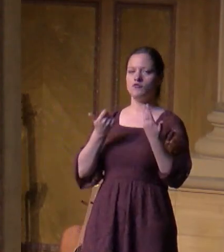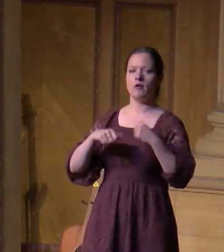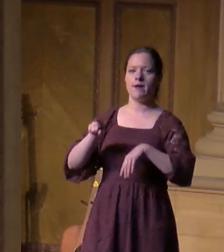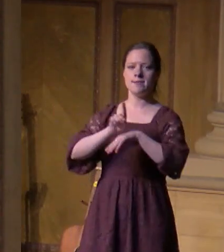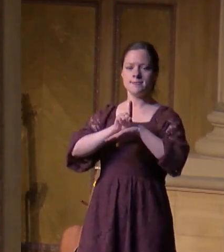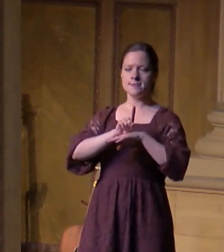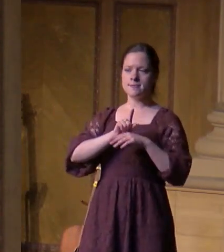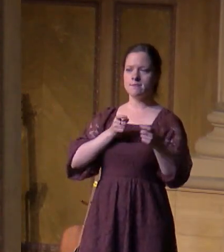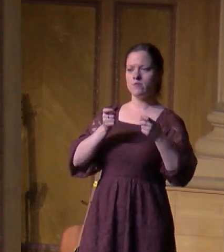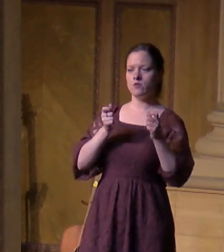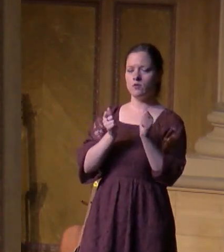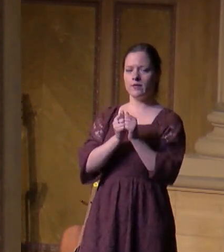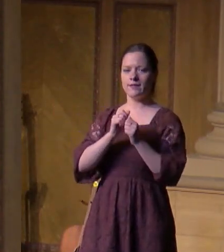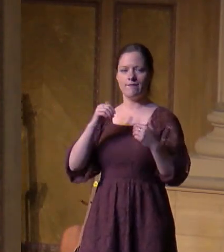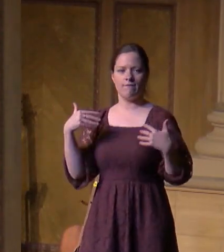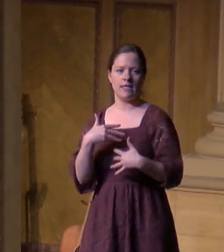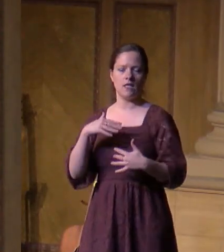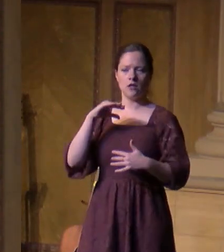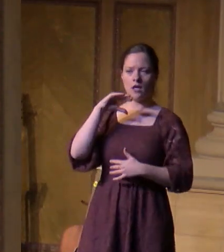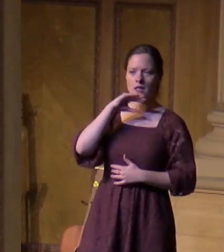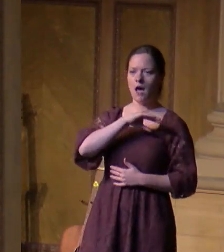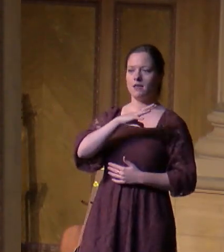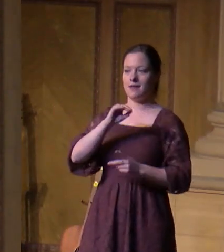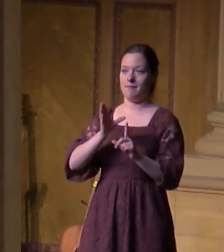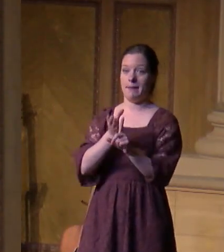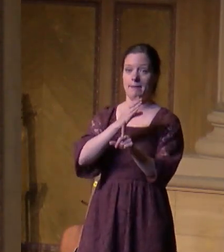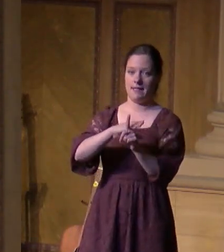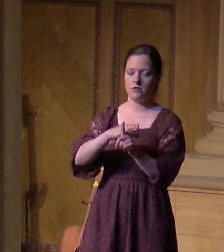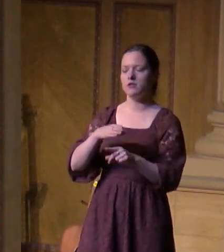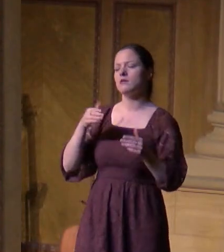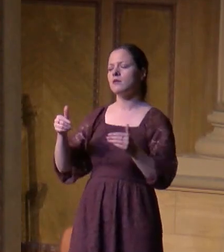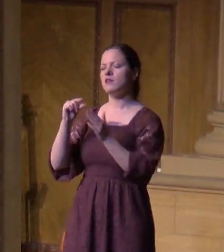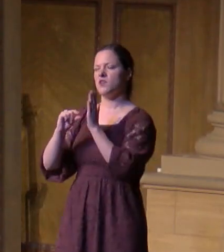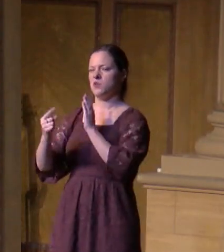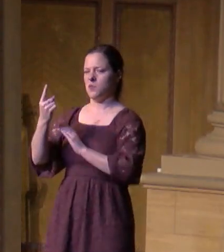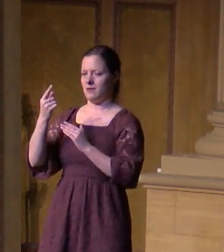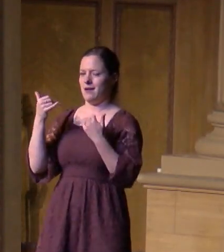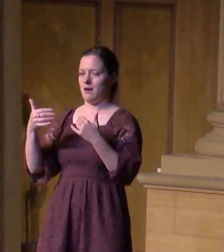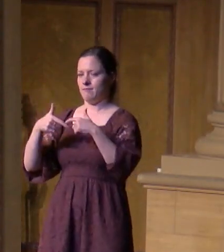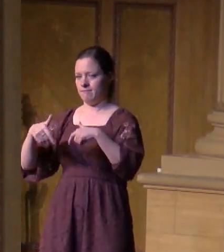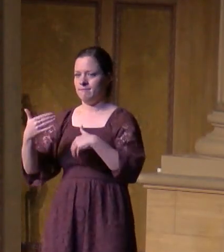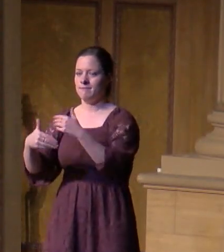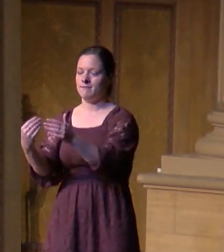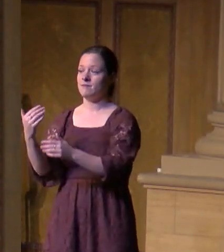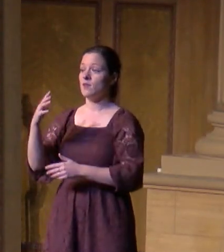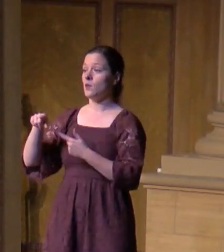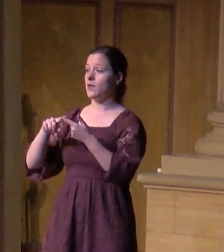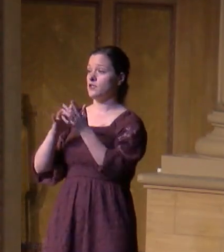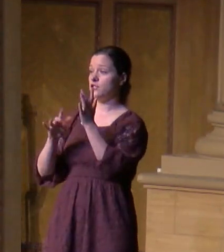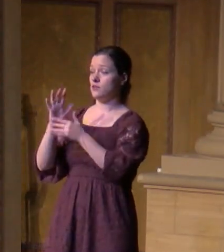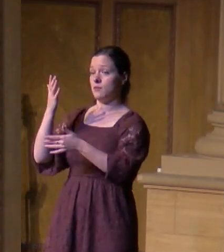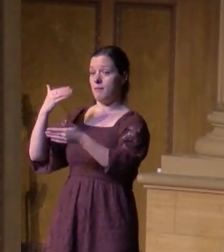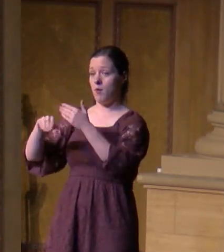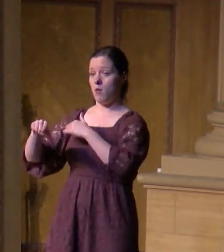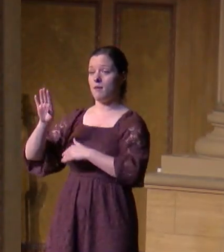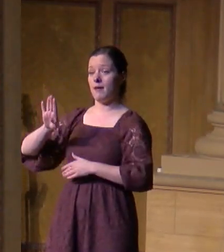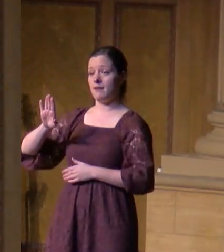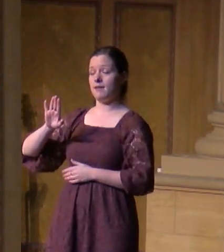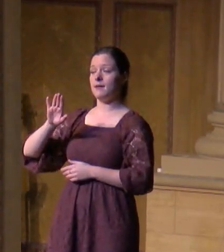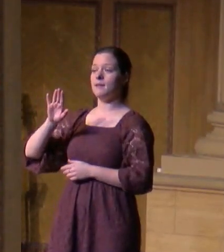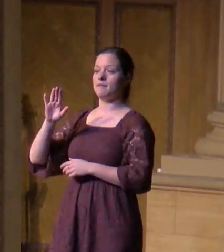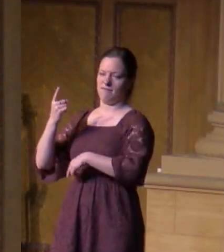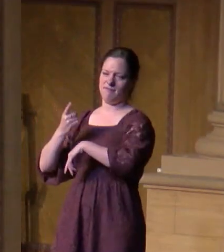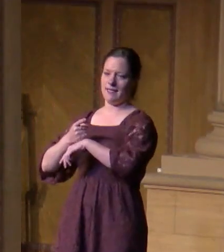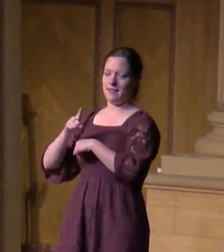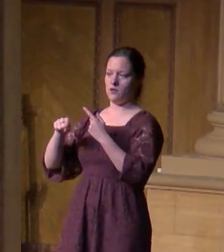and manipulation. And so picking up the story again verse 1 it says now after Jesus was born in Bethlehem of Judea in the days of Herod the